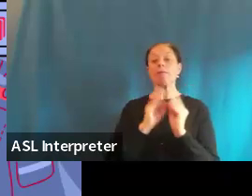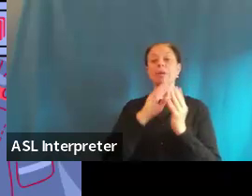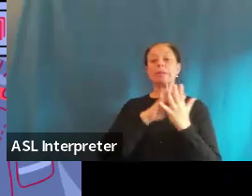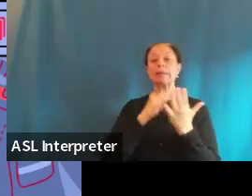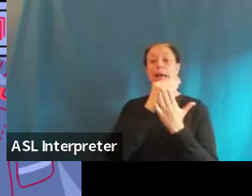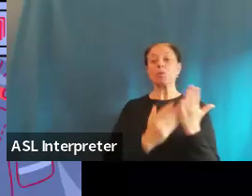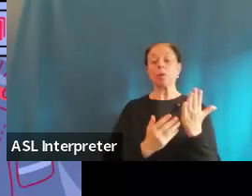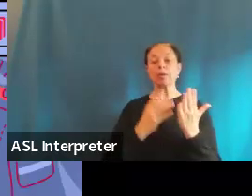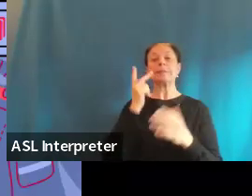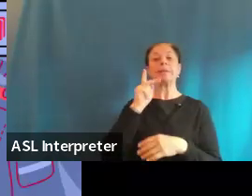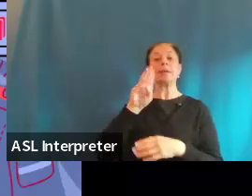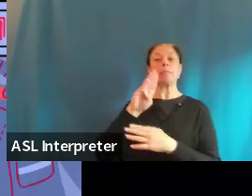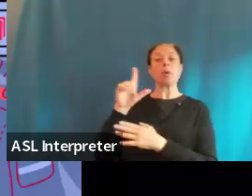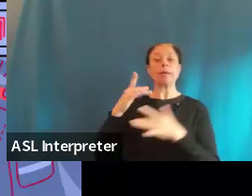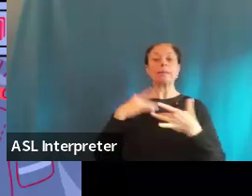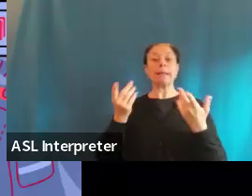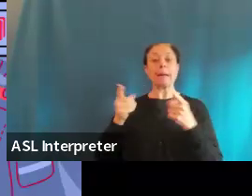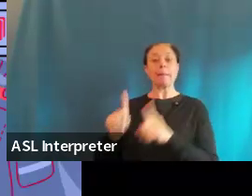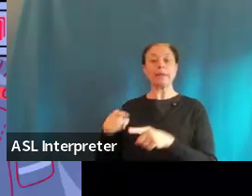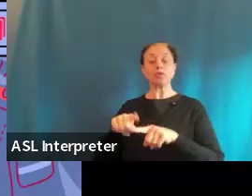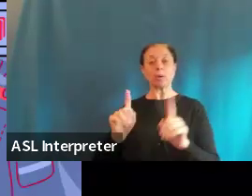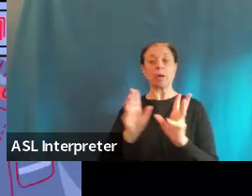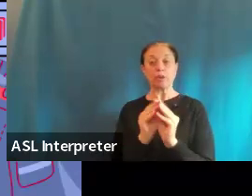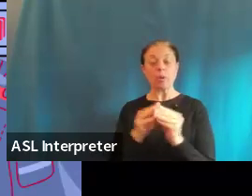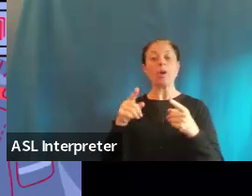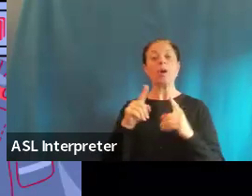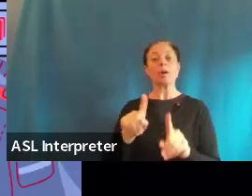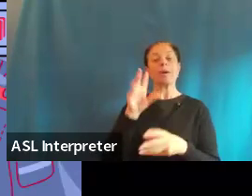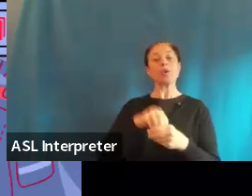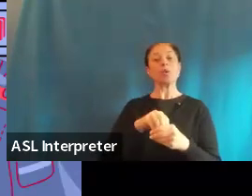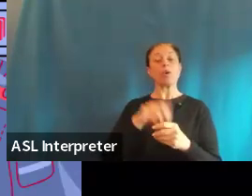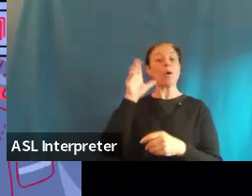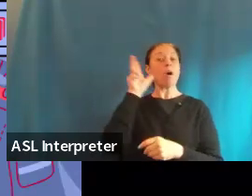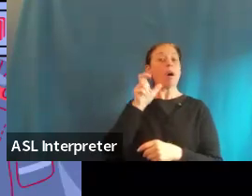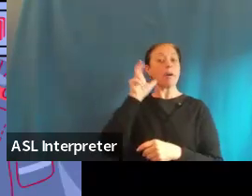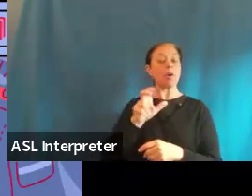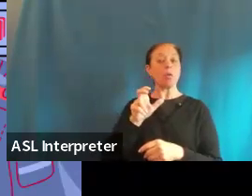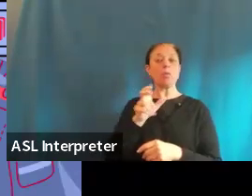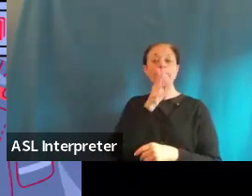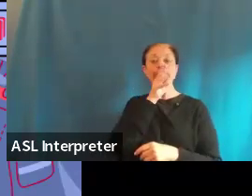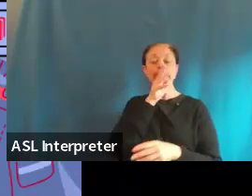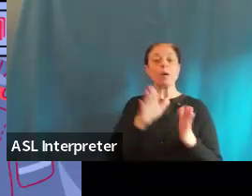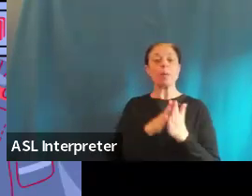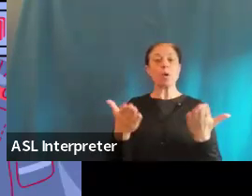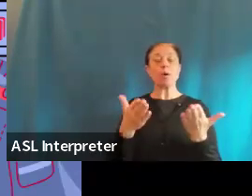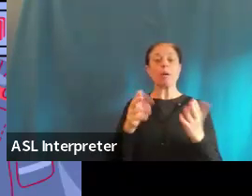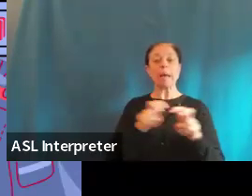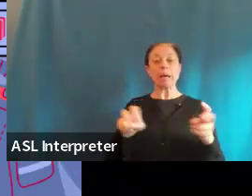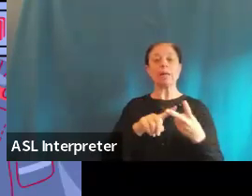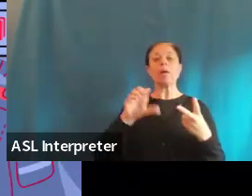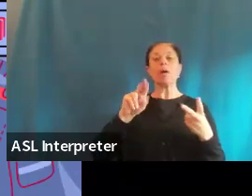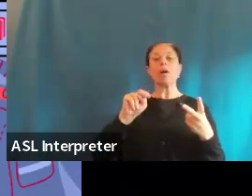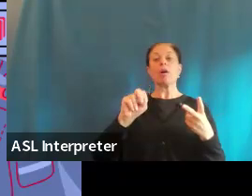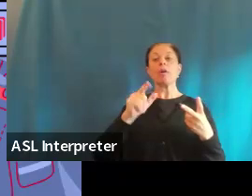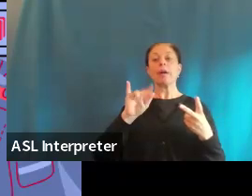Booklist happenings throughout the show, including our audiobook panel, Read and Rave, the Carnegie Awards,